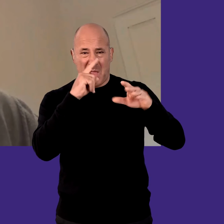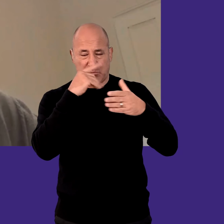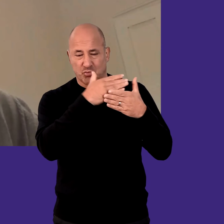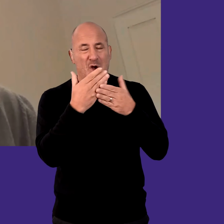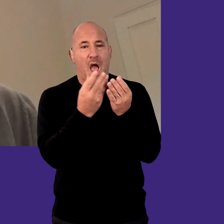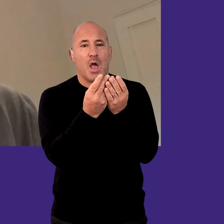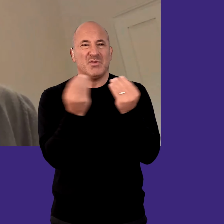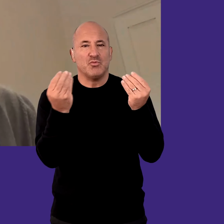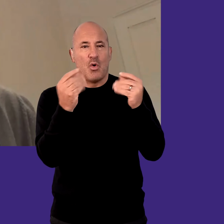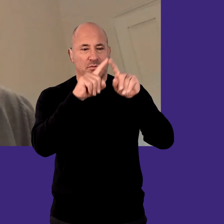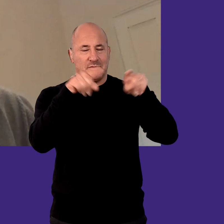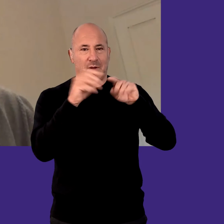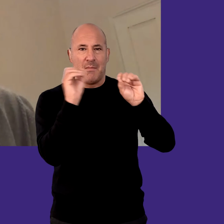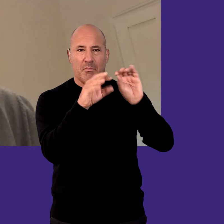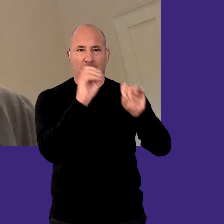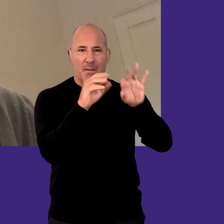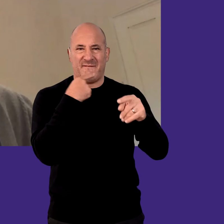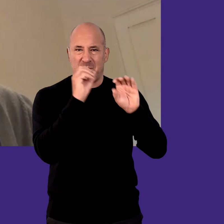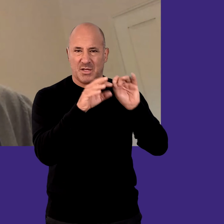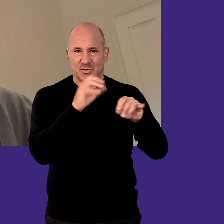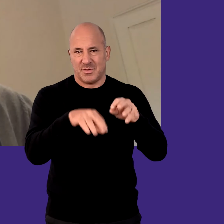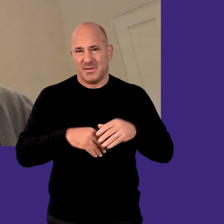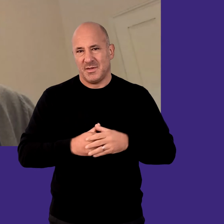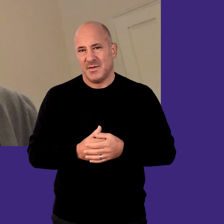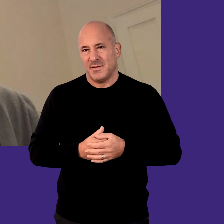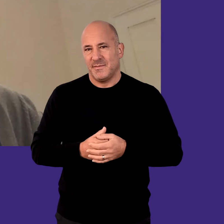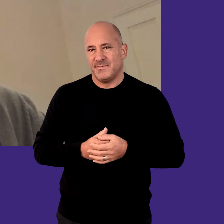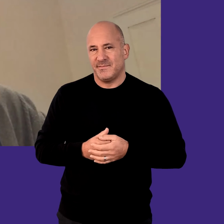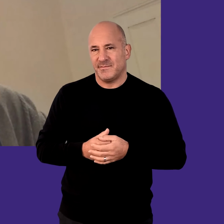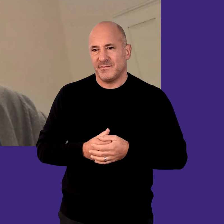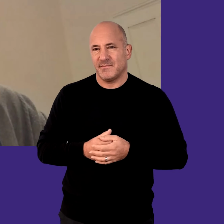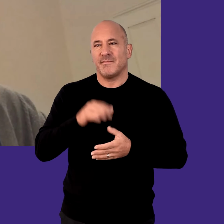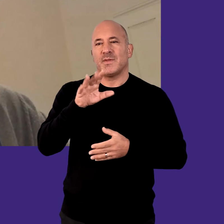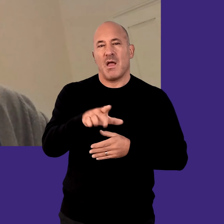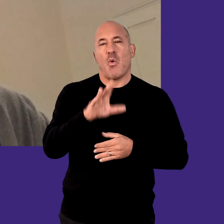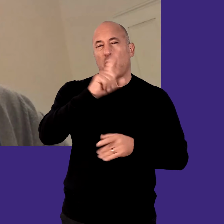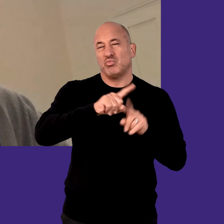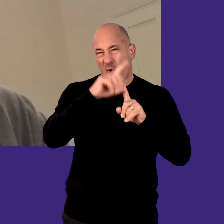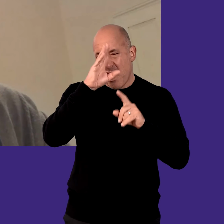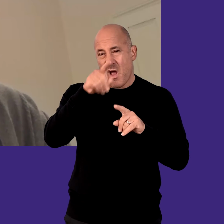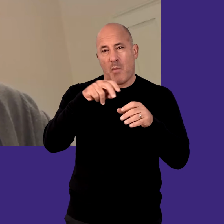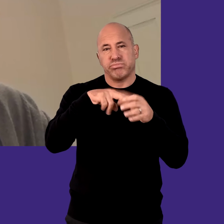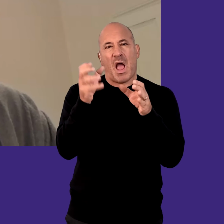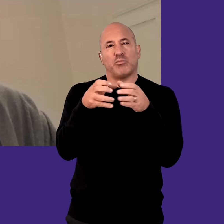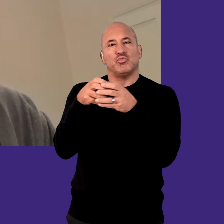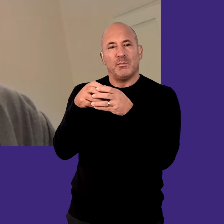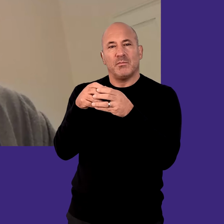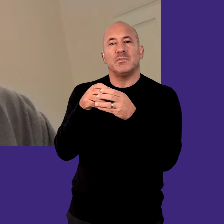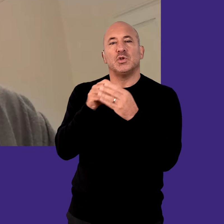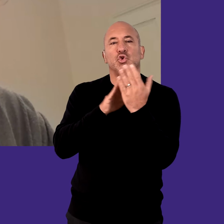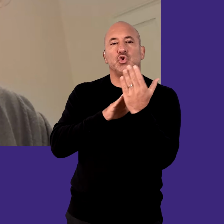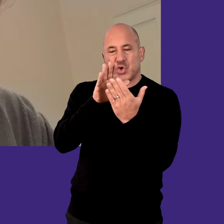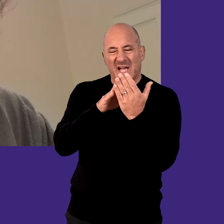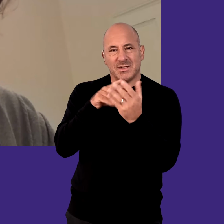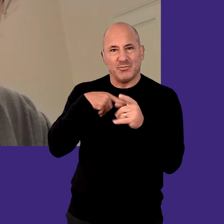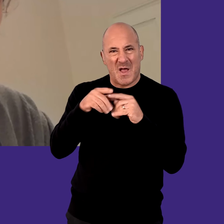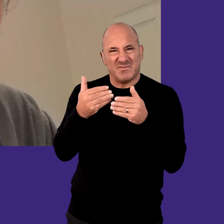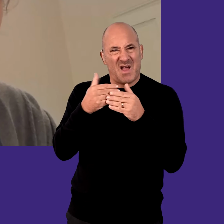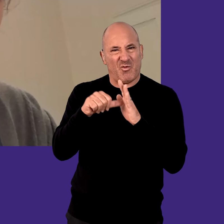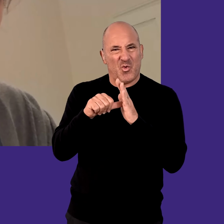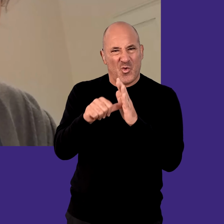And we also have a Jamboard for you to kind of share resources. Sometimes because of the breakout rooms,